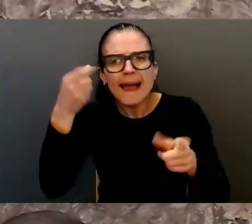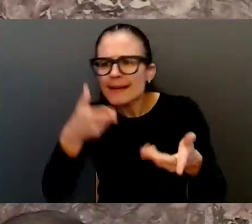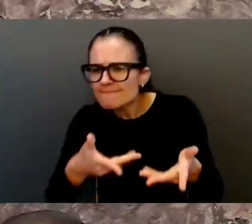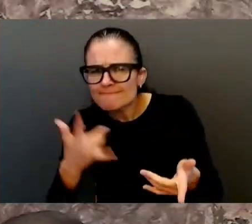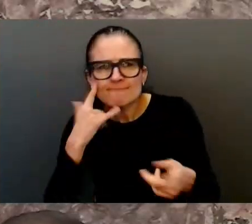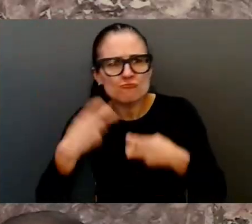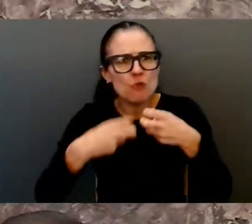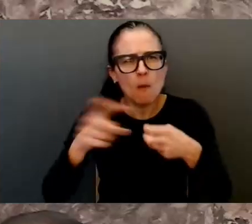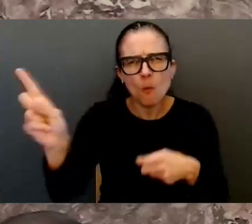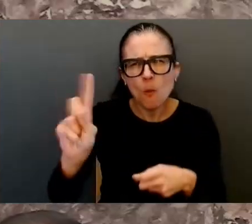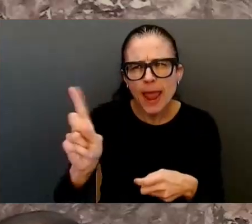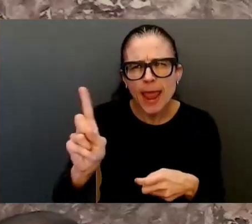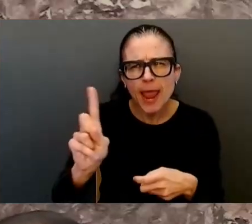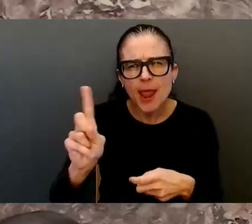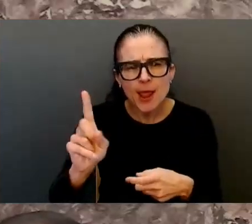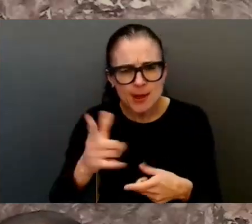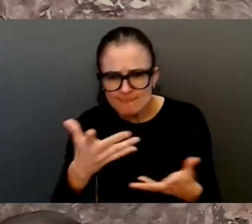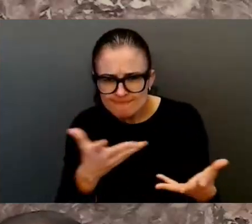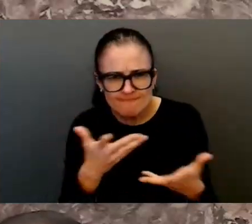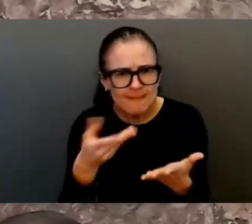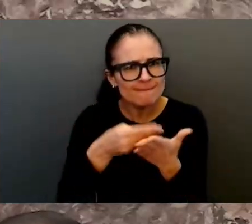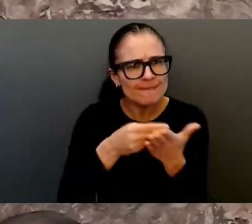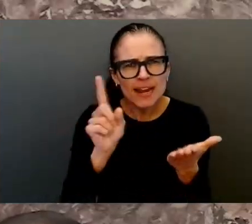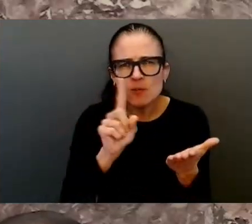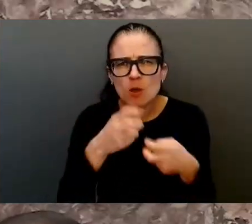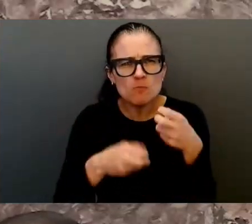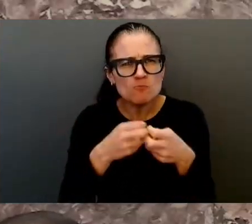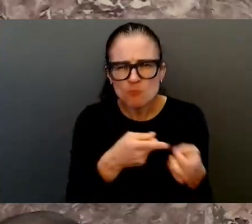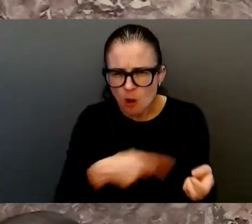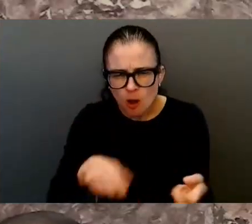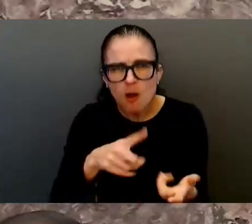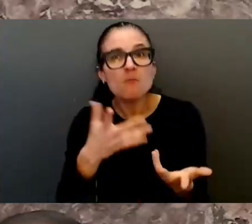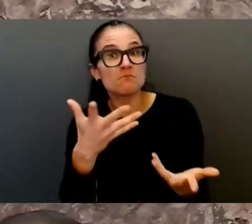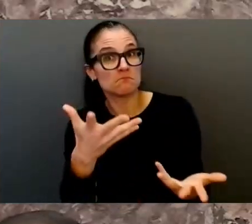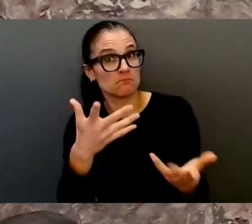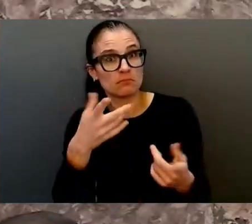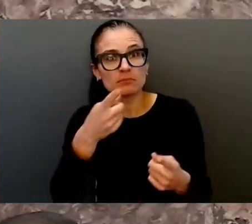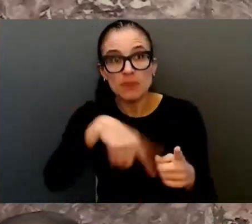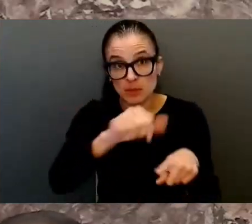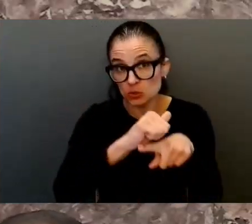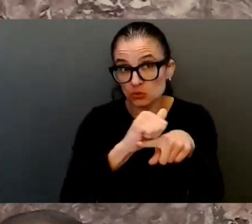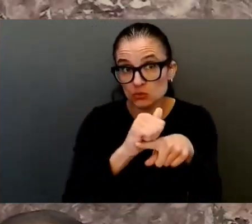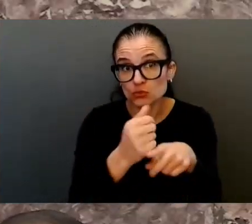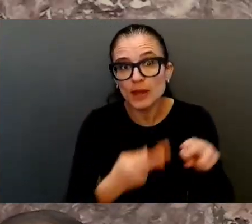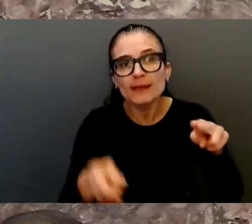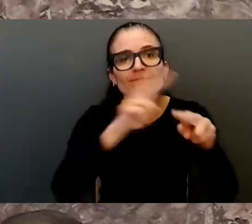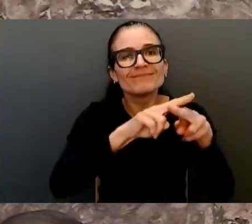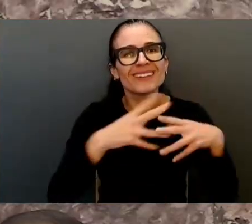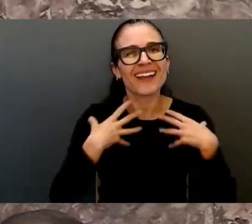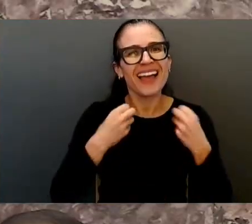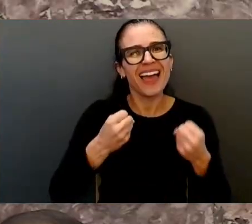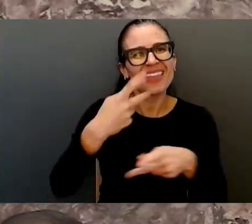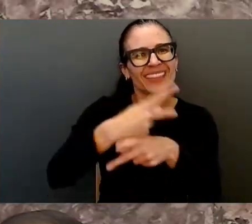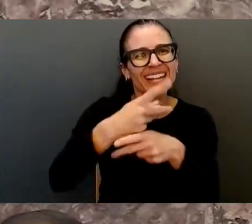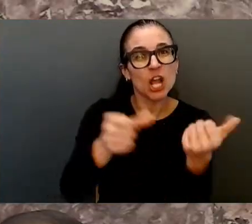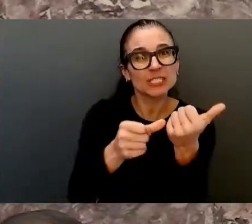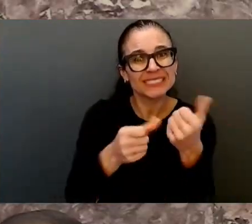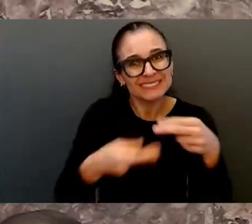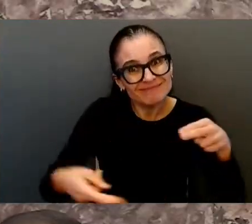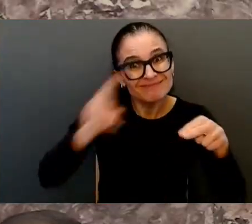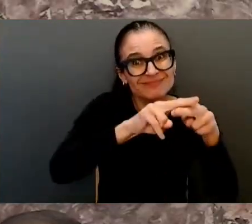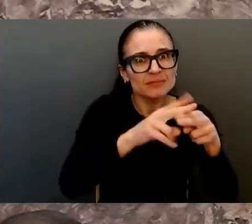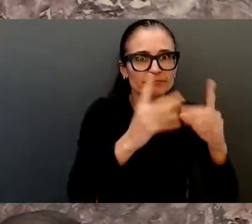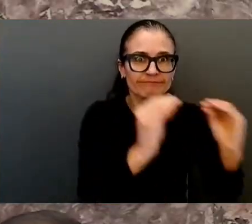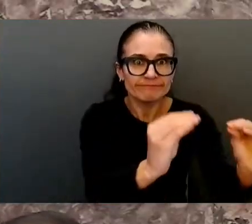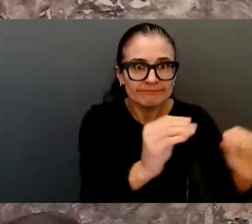adding more healthcare aides to the workforce, paying them fairly, Mr. Speaker, improving conditions across the sector,